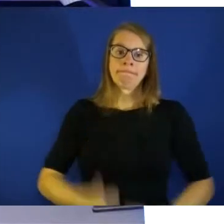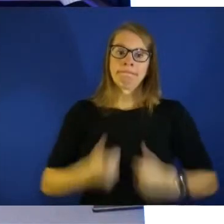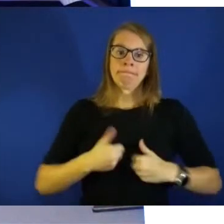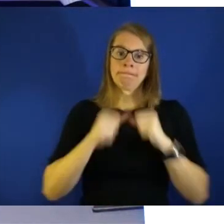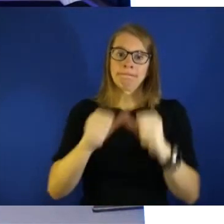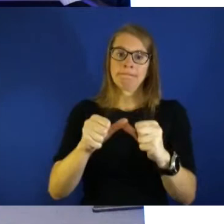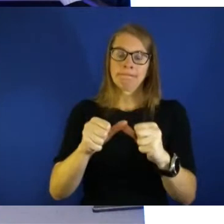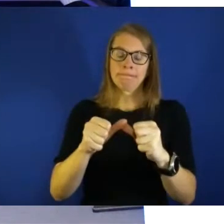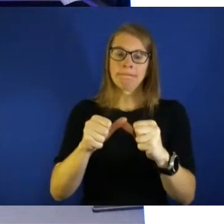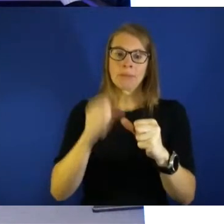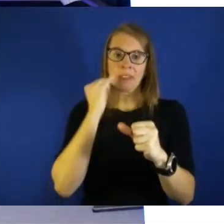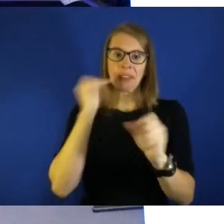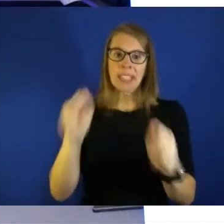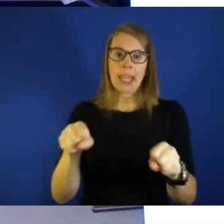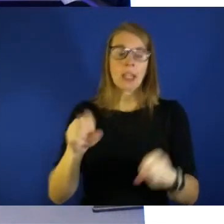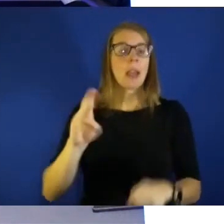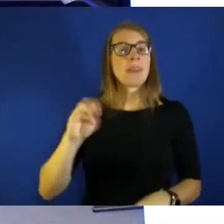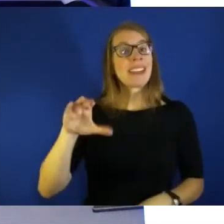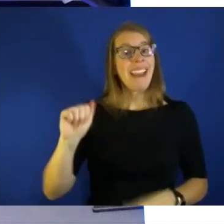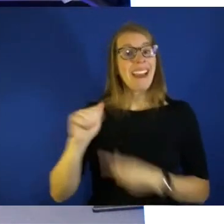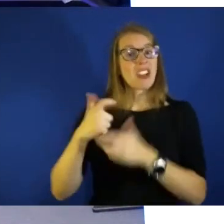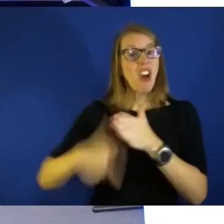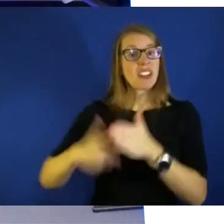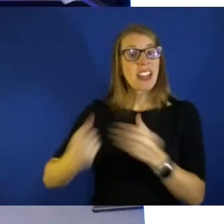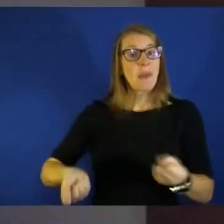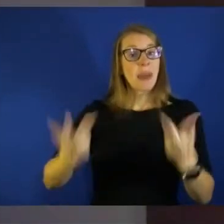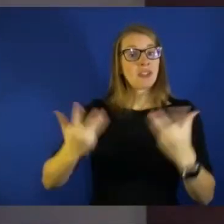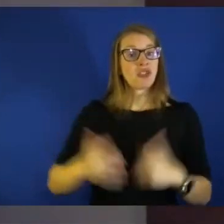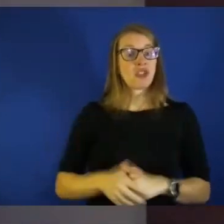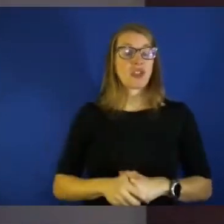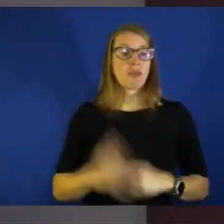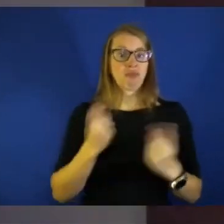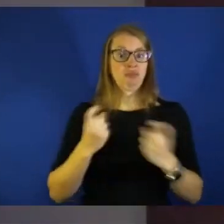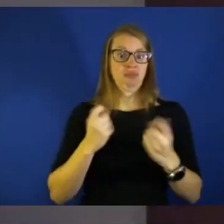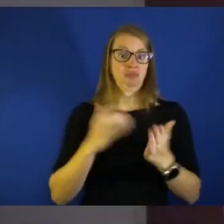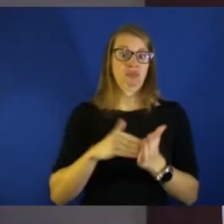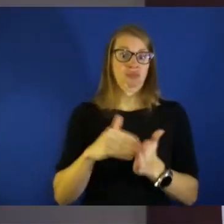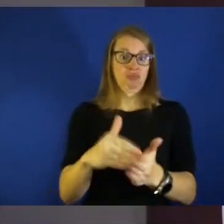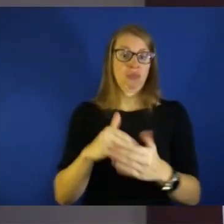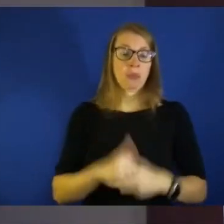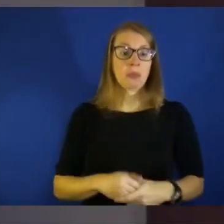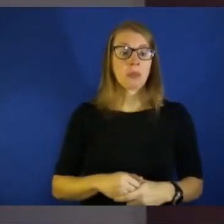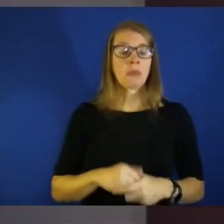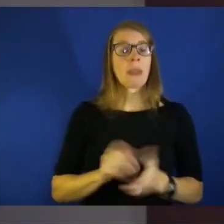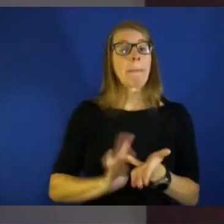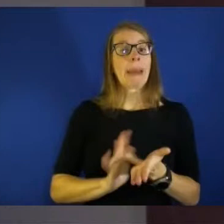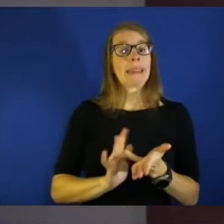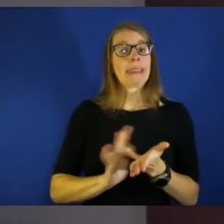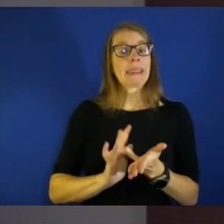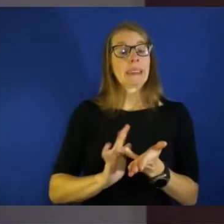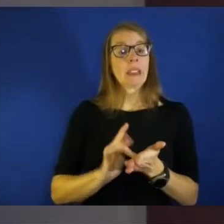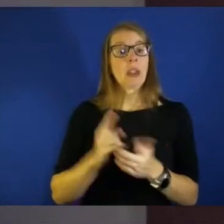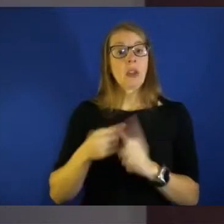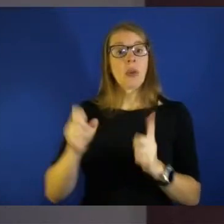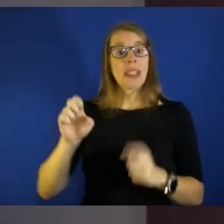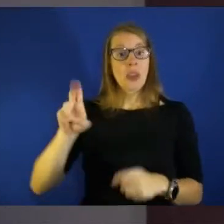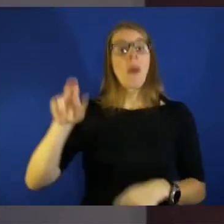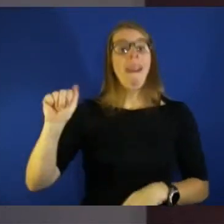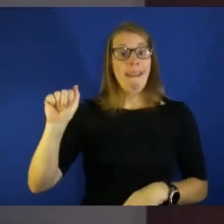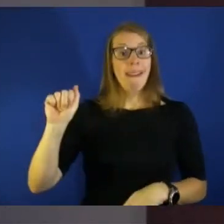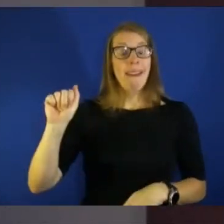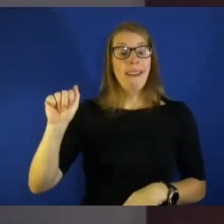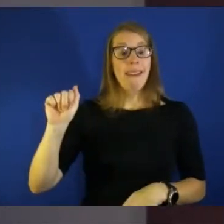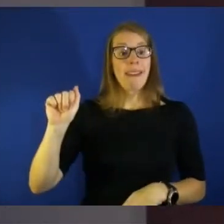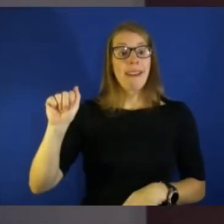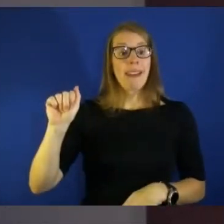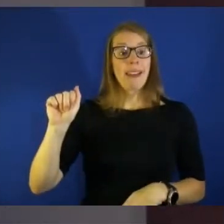monoclonal antibodies, we get that question a lot. Yeah, so it's, the medicine, since it's through this emergency use authorization, the